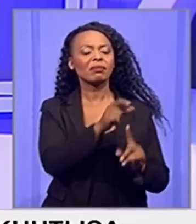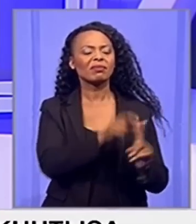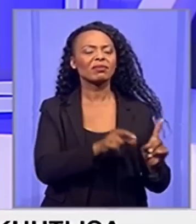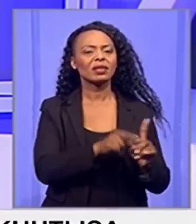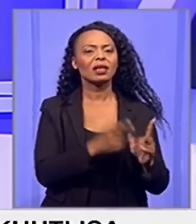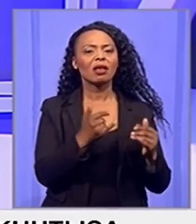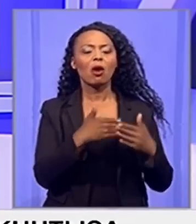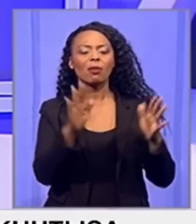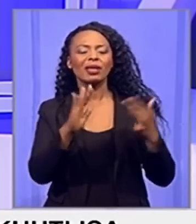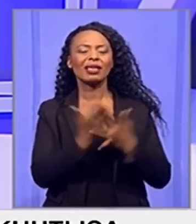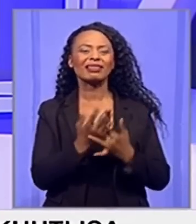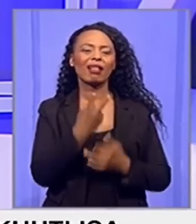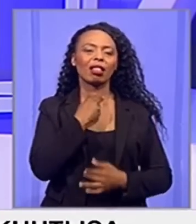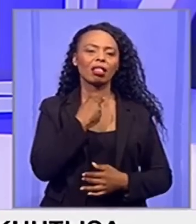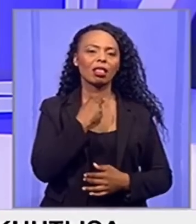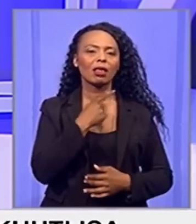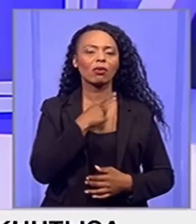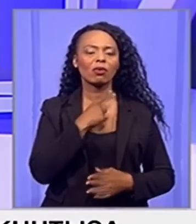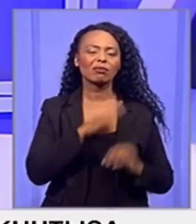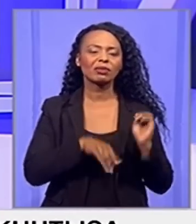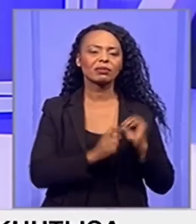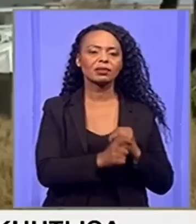tlhatlhela kgetsi.